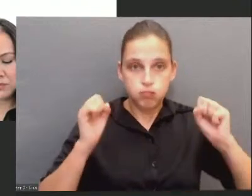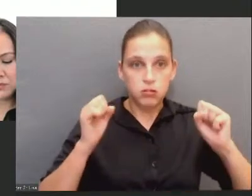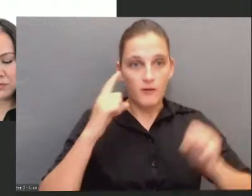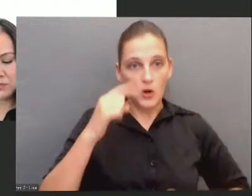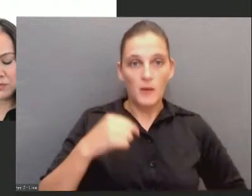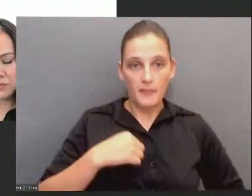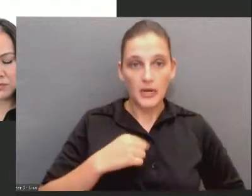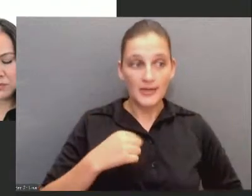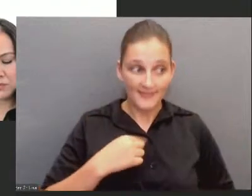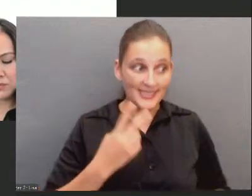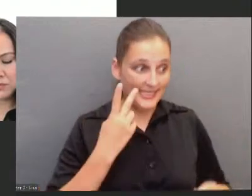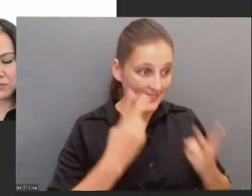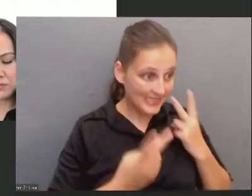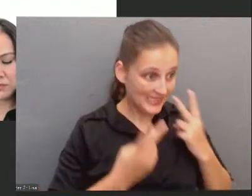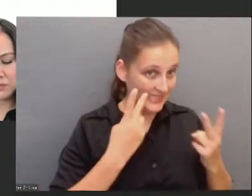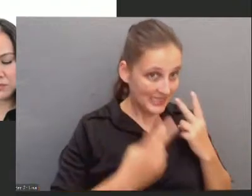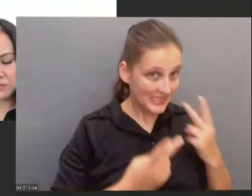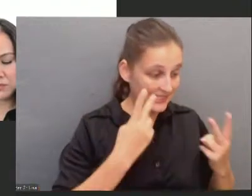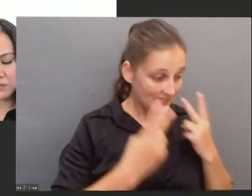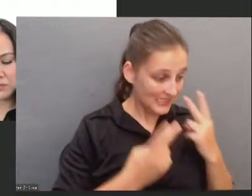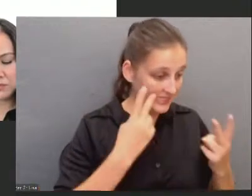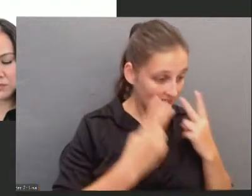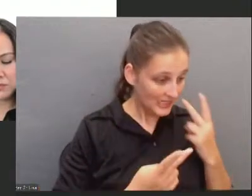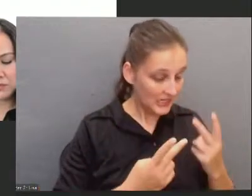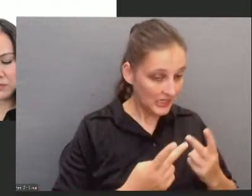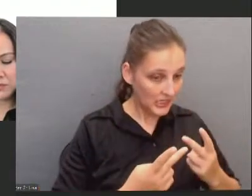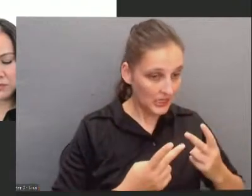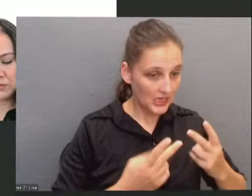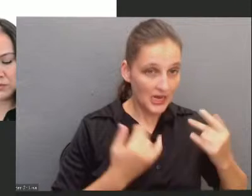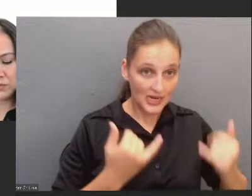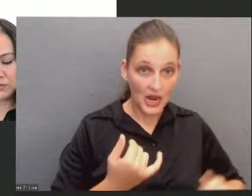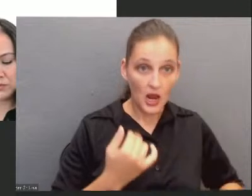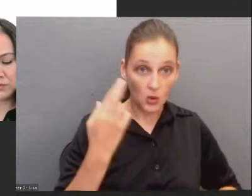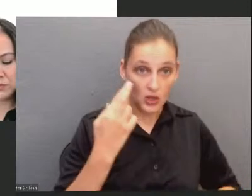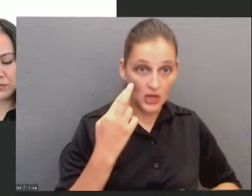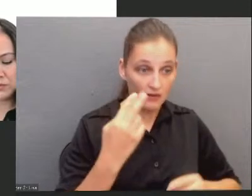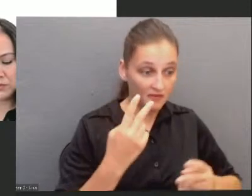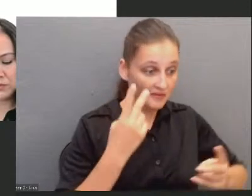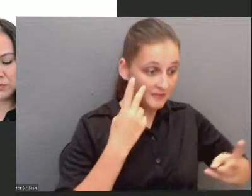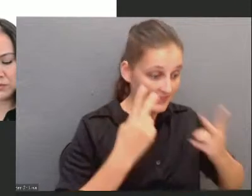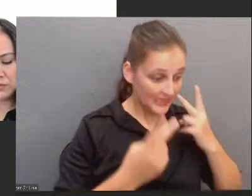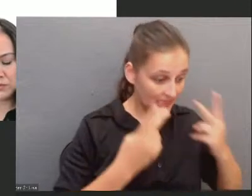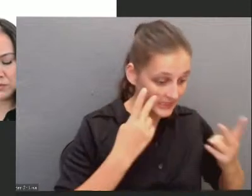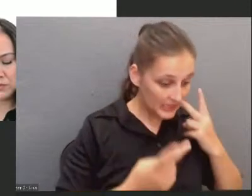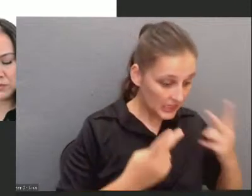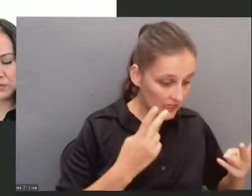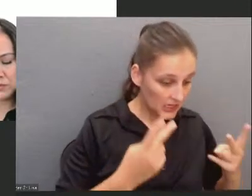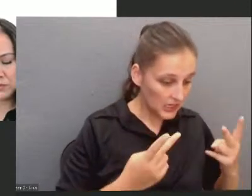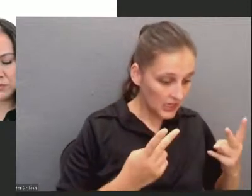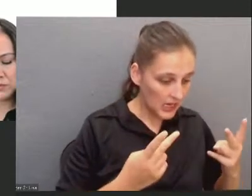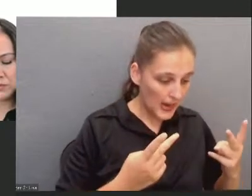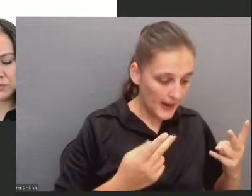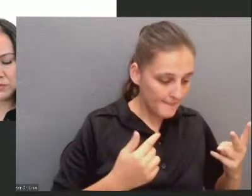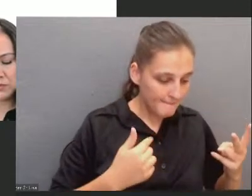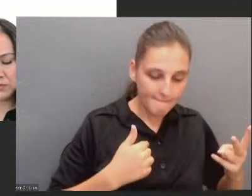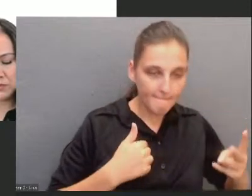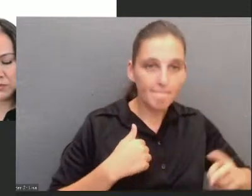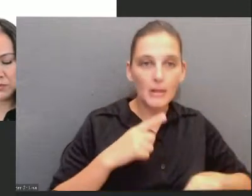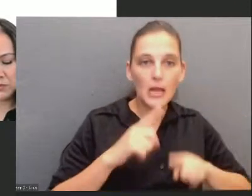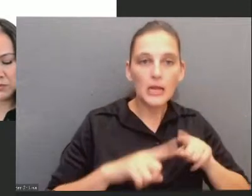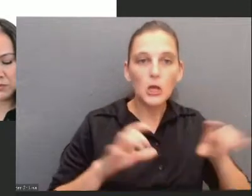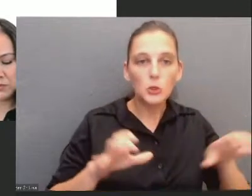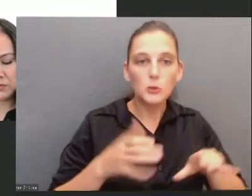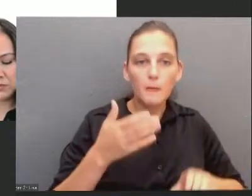I'm realizing at the bedside that I'm not able to do the best job I can because I don't have the tools.